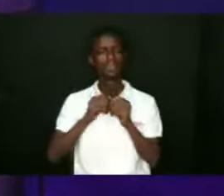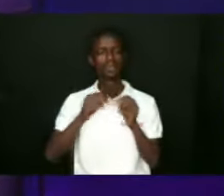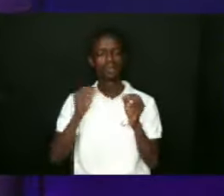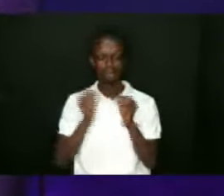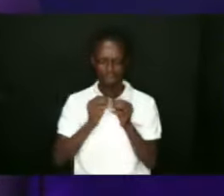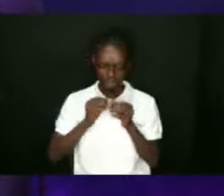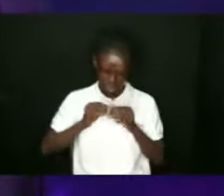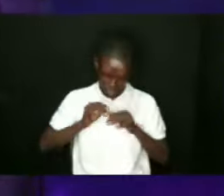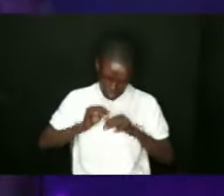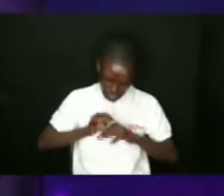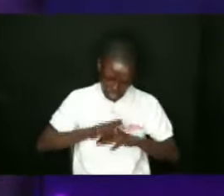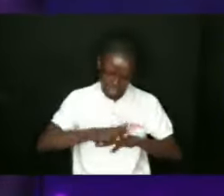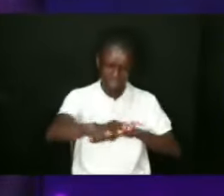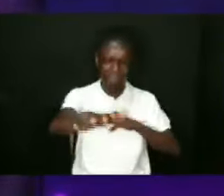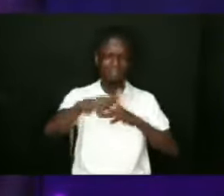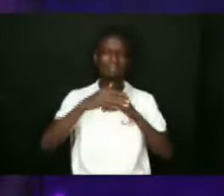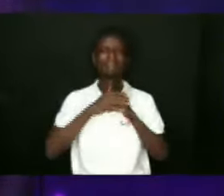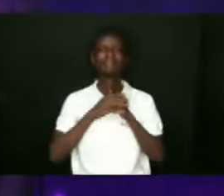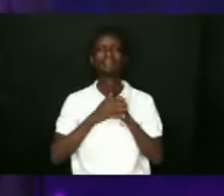far-reaching, and